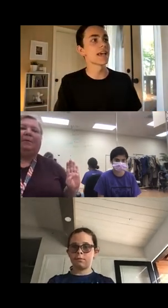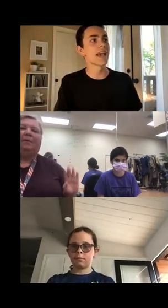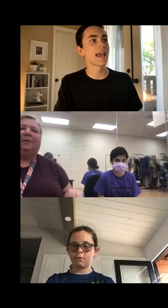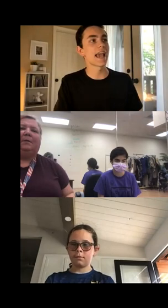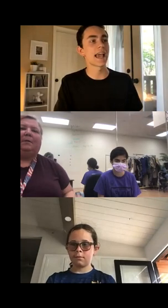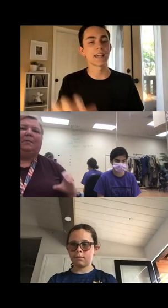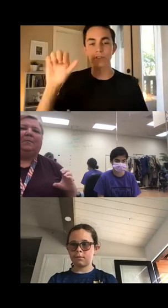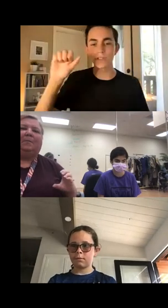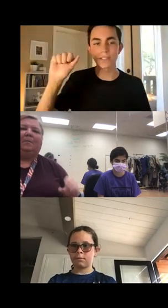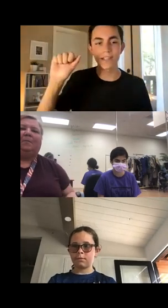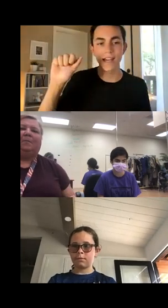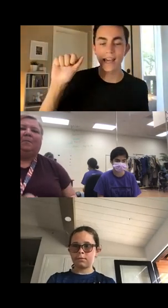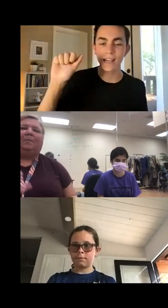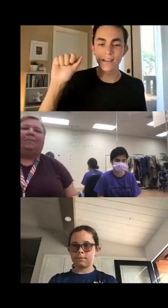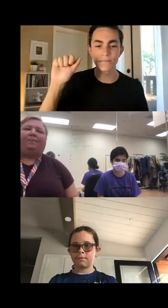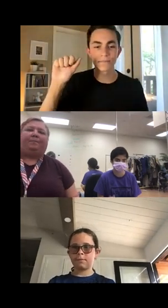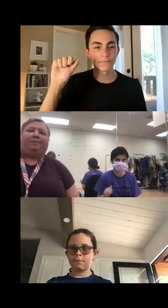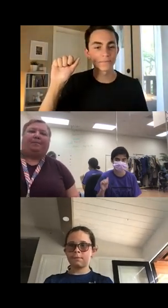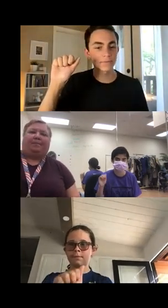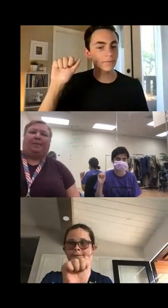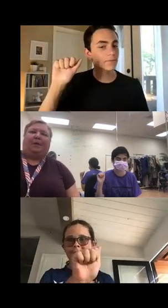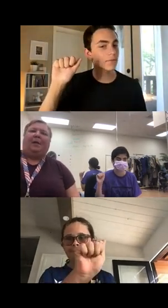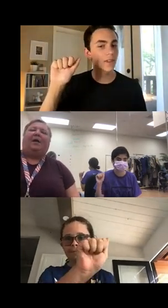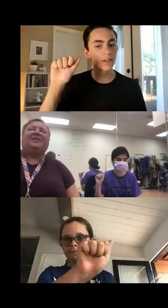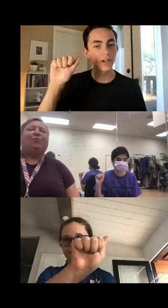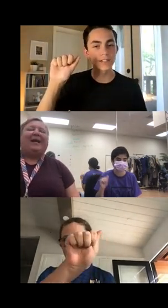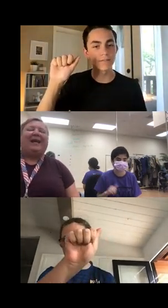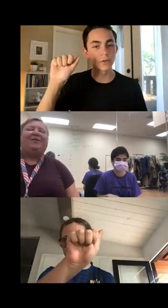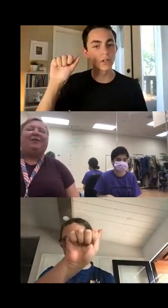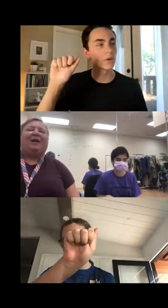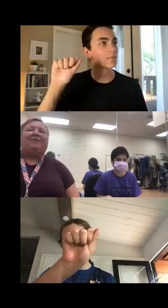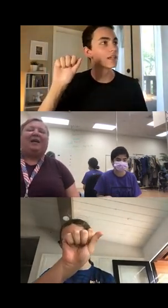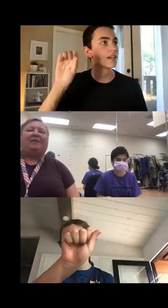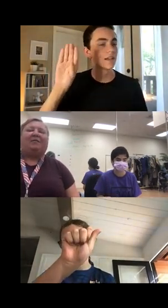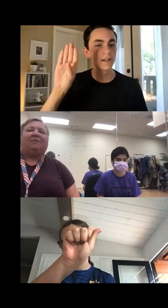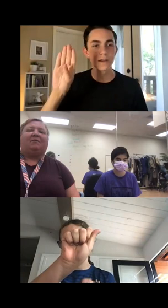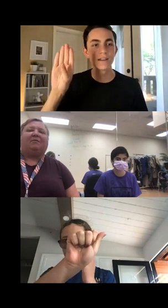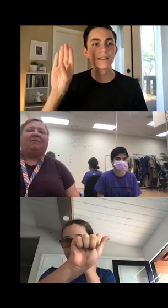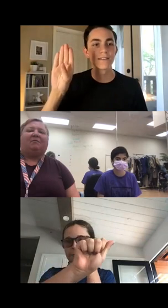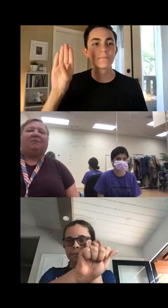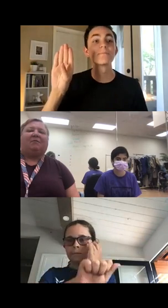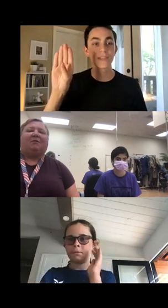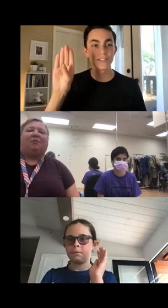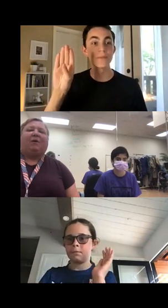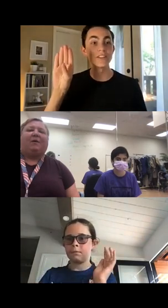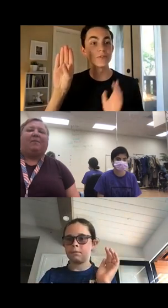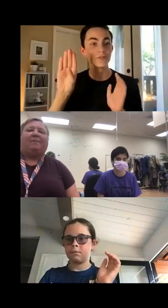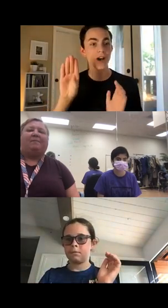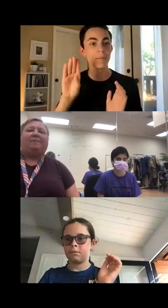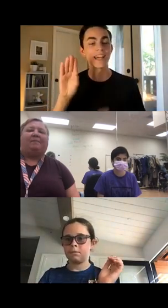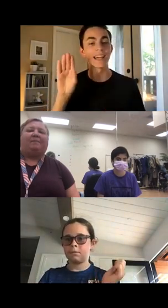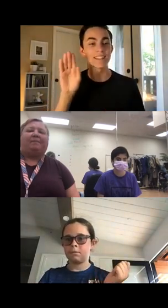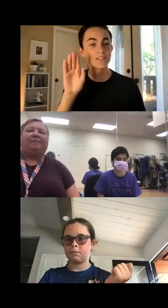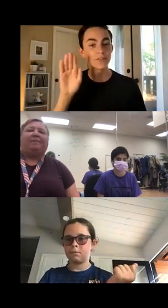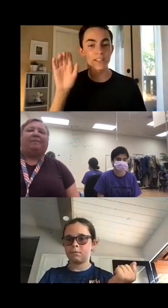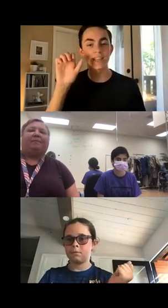is A here. This is A. You guys right hand or left hand? Depends on your